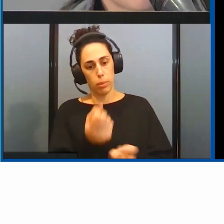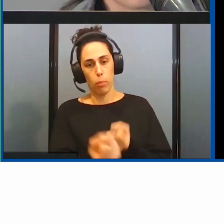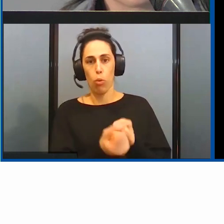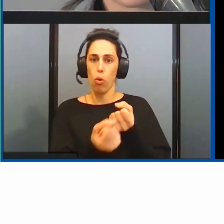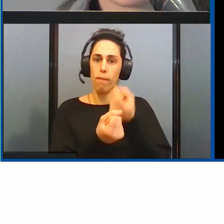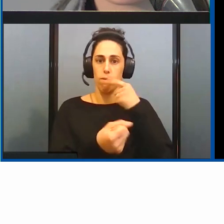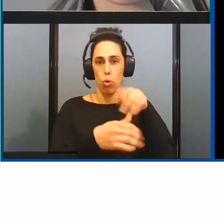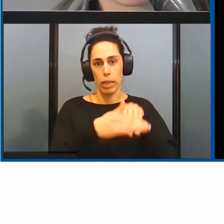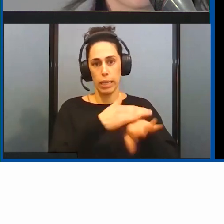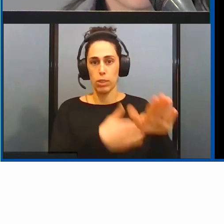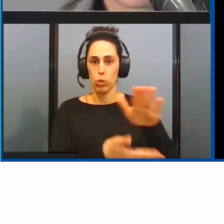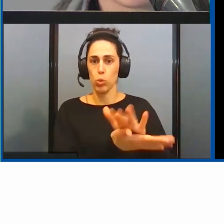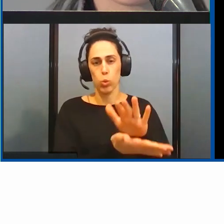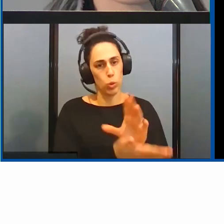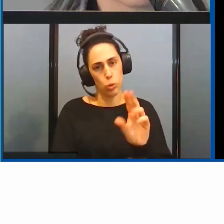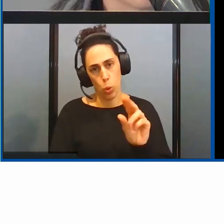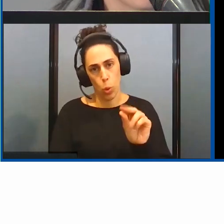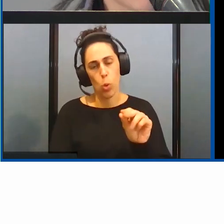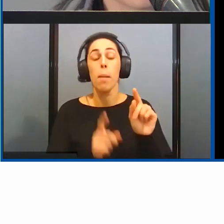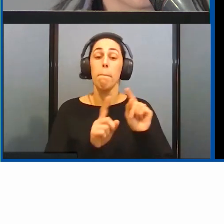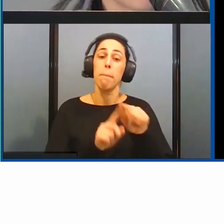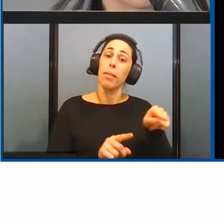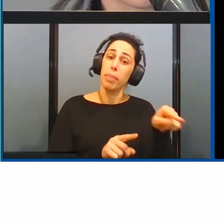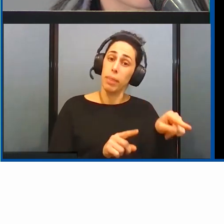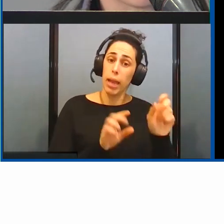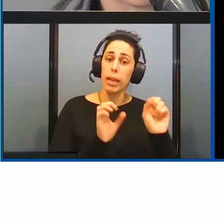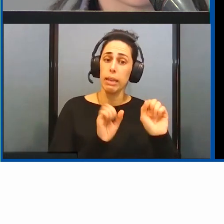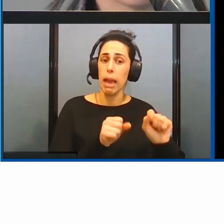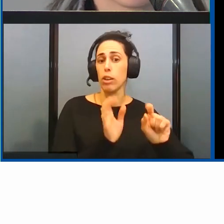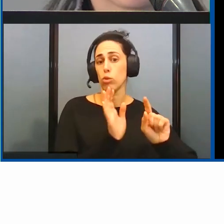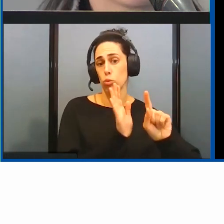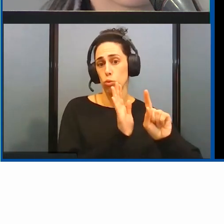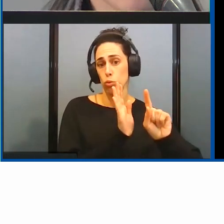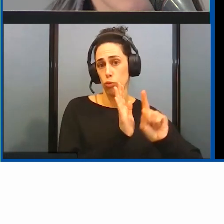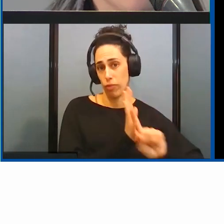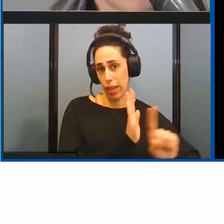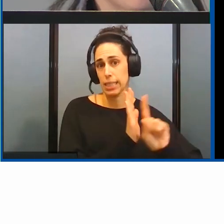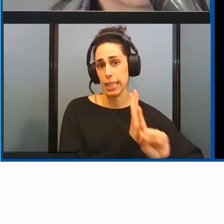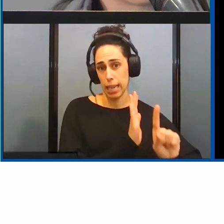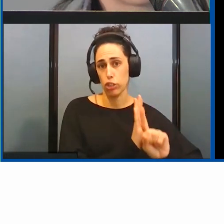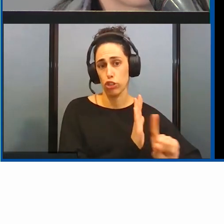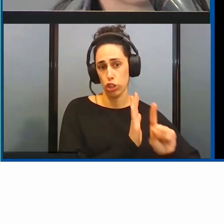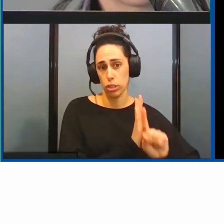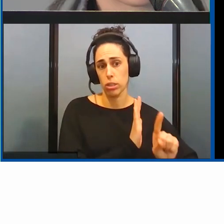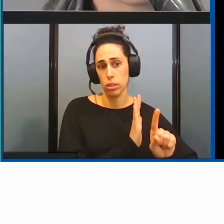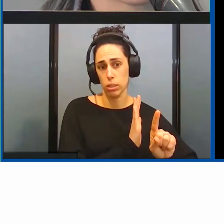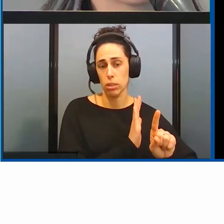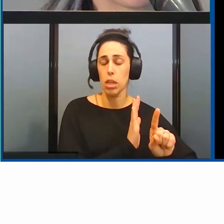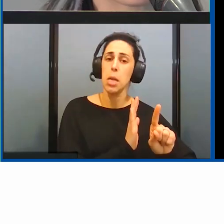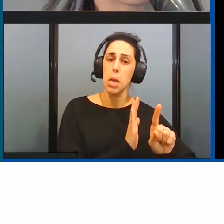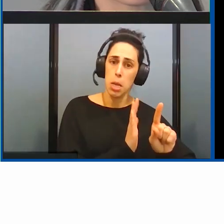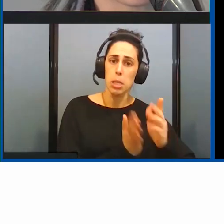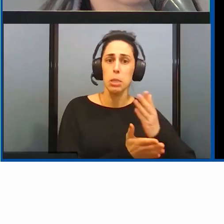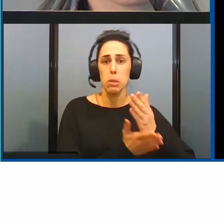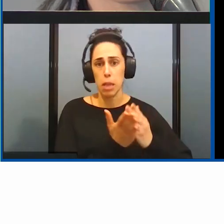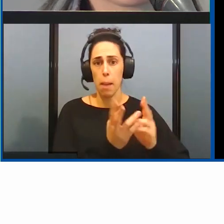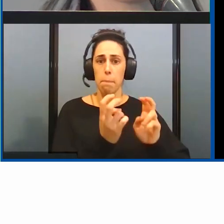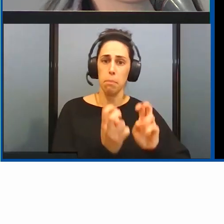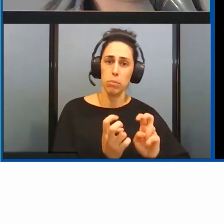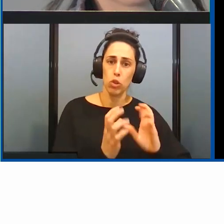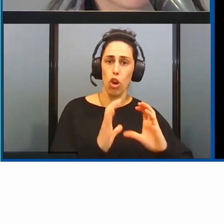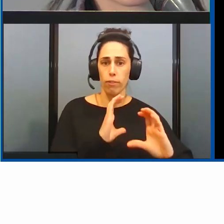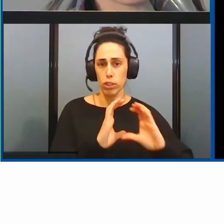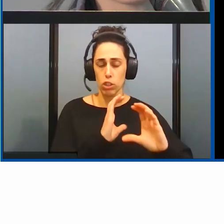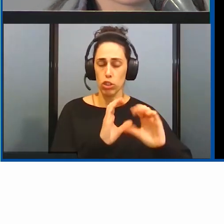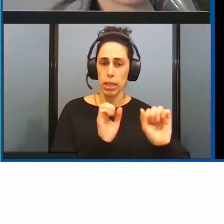look at some complaints and some investigations, may be able to have some conversations. They aren't necessarily lawyers. They maybe